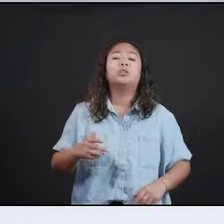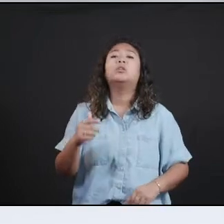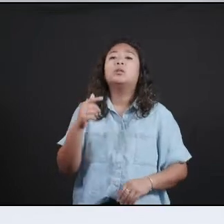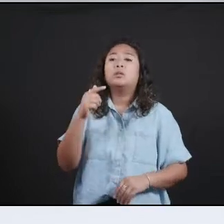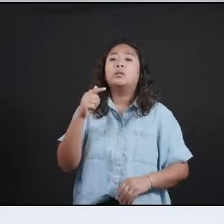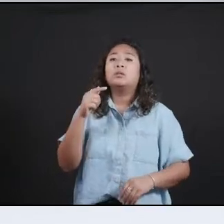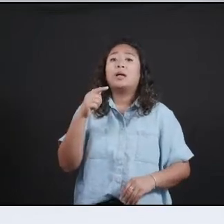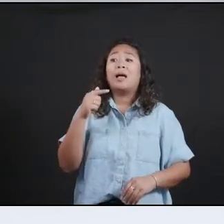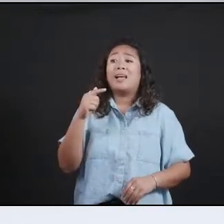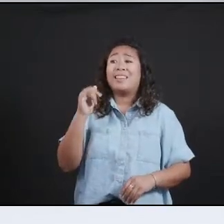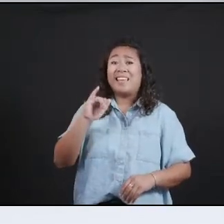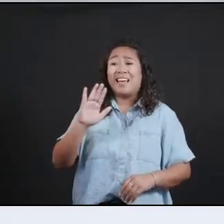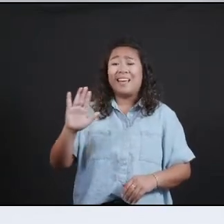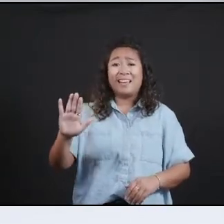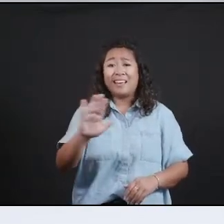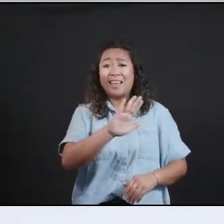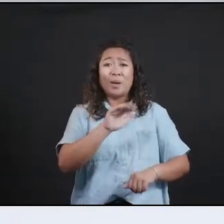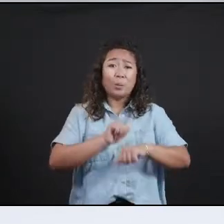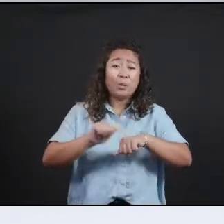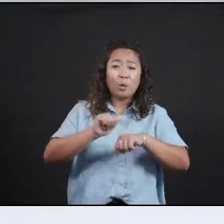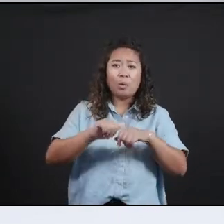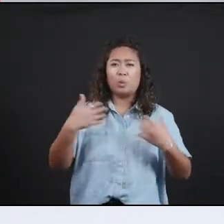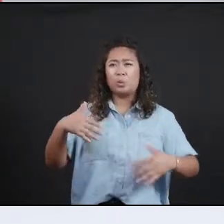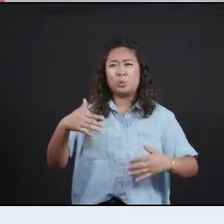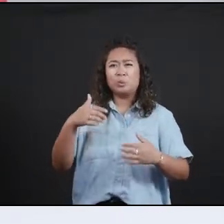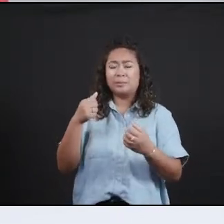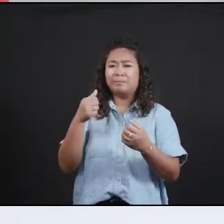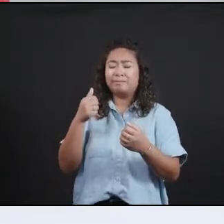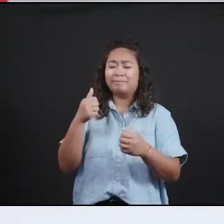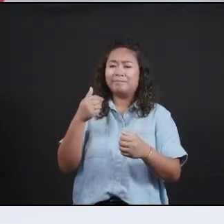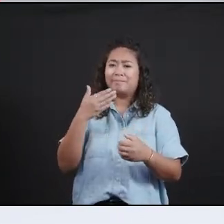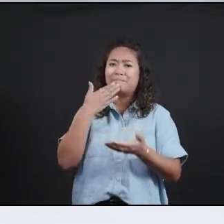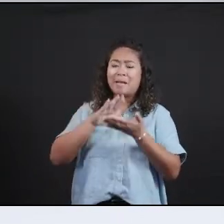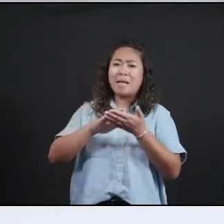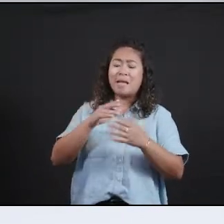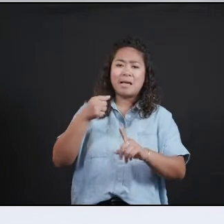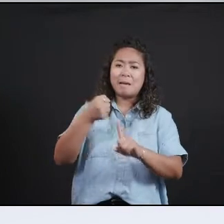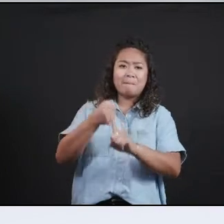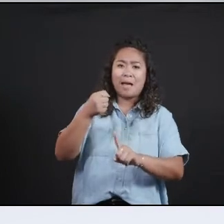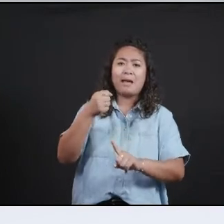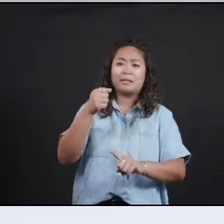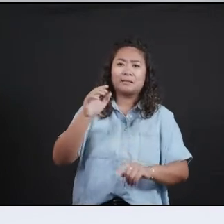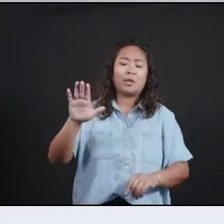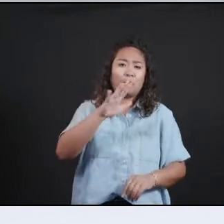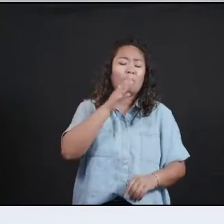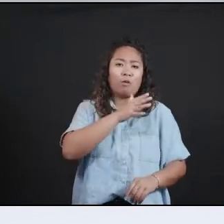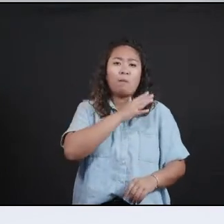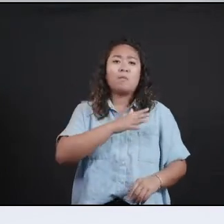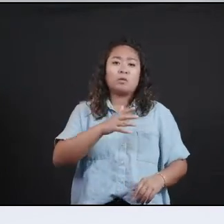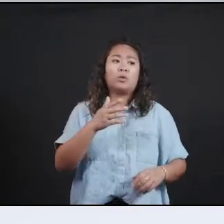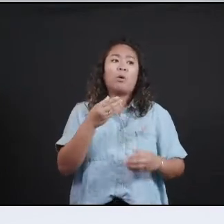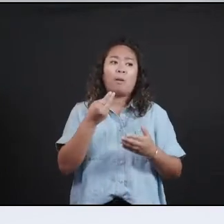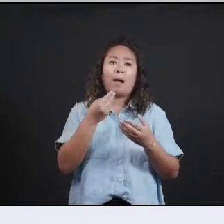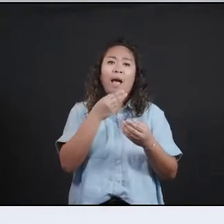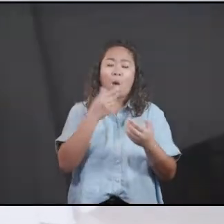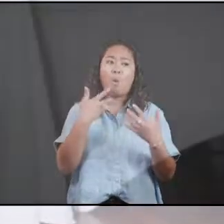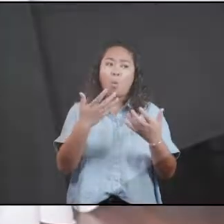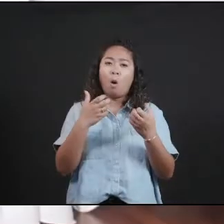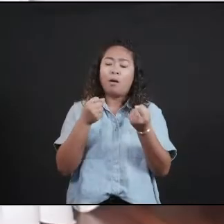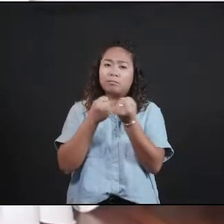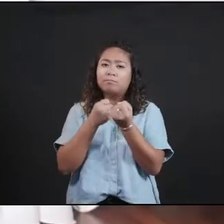No Child Goes Hungry program, and for the Department of Agriculture to sell back to the community, and to support